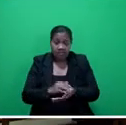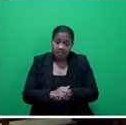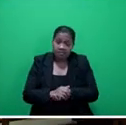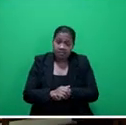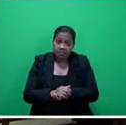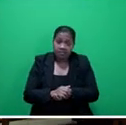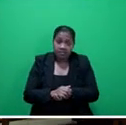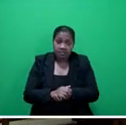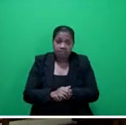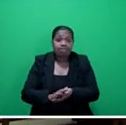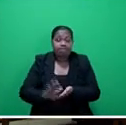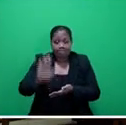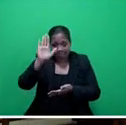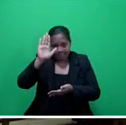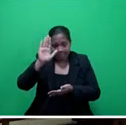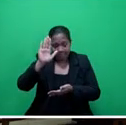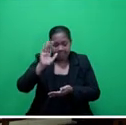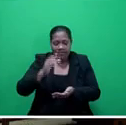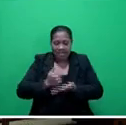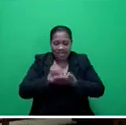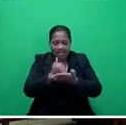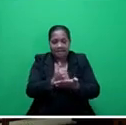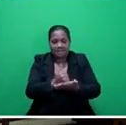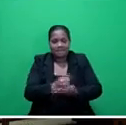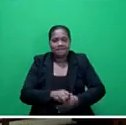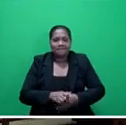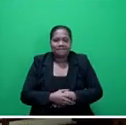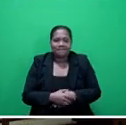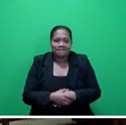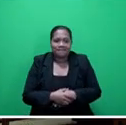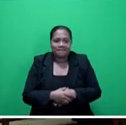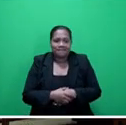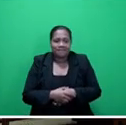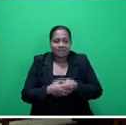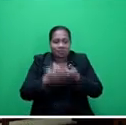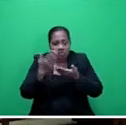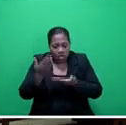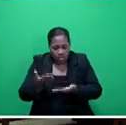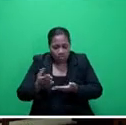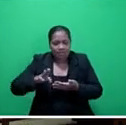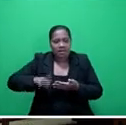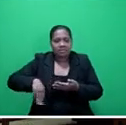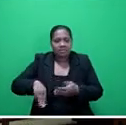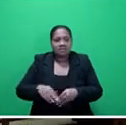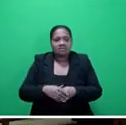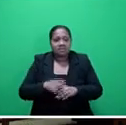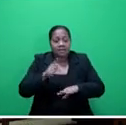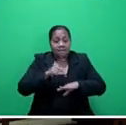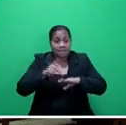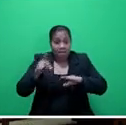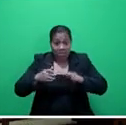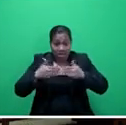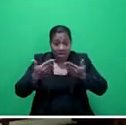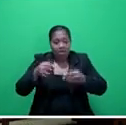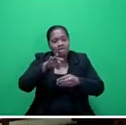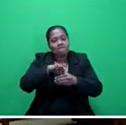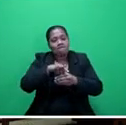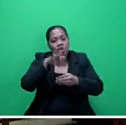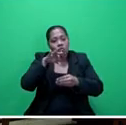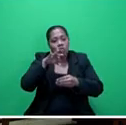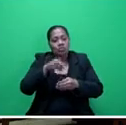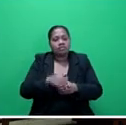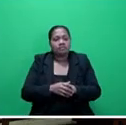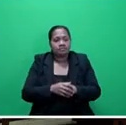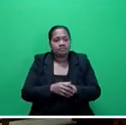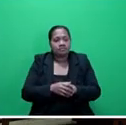Honorable Speaker, I beg to second the motion. Honourable members, the Parliament will now vote,